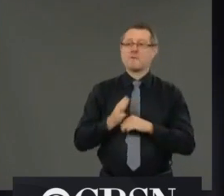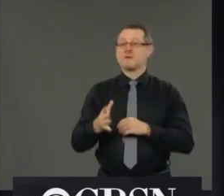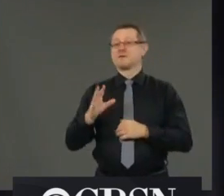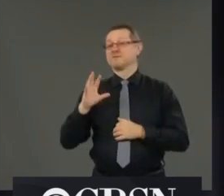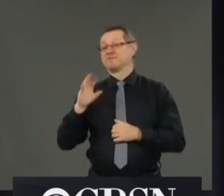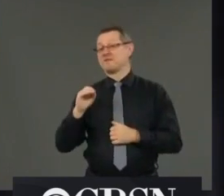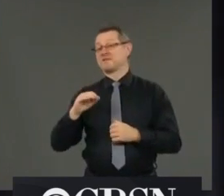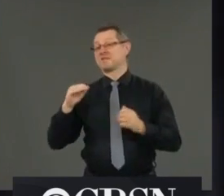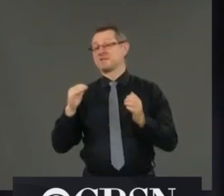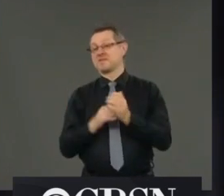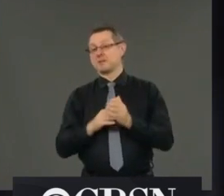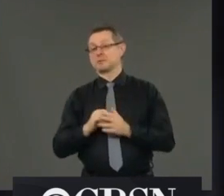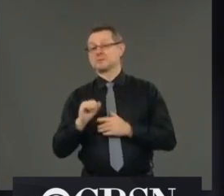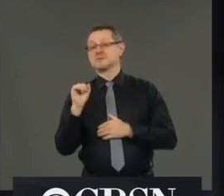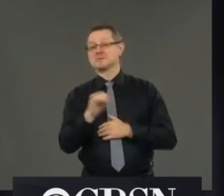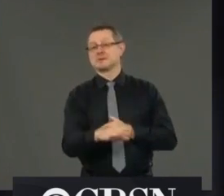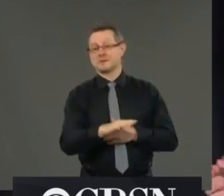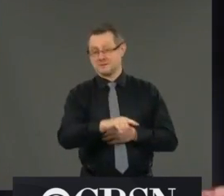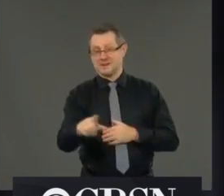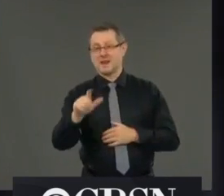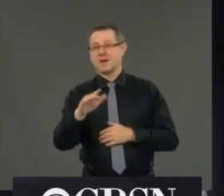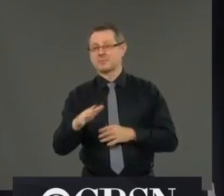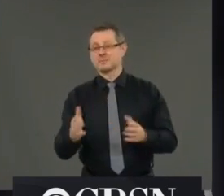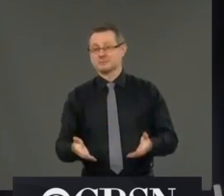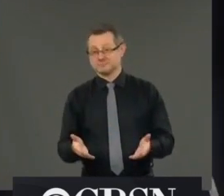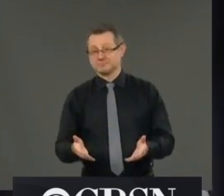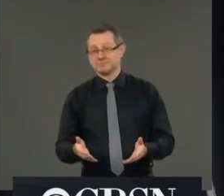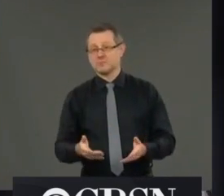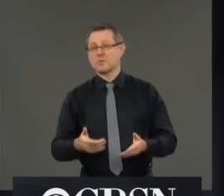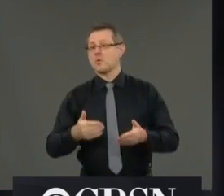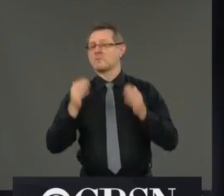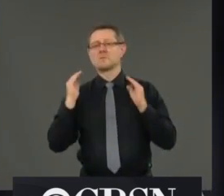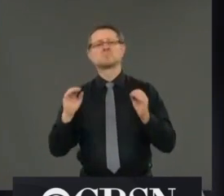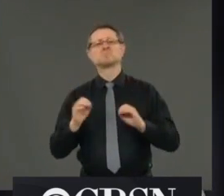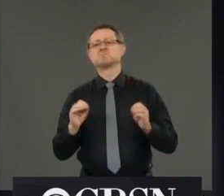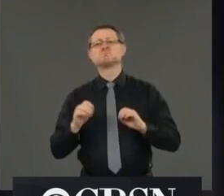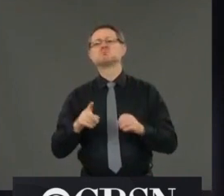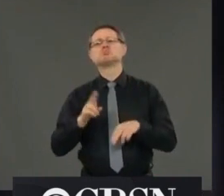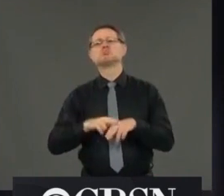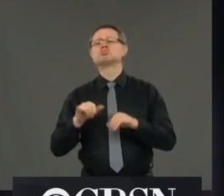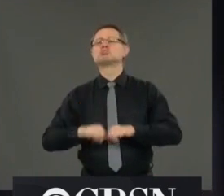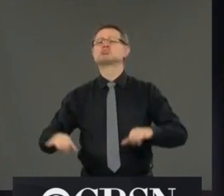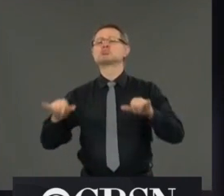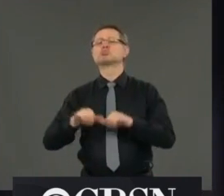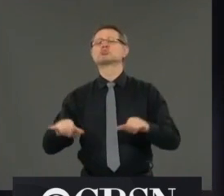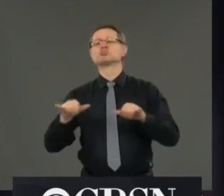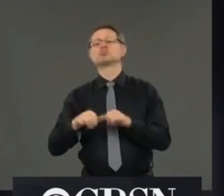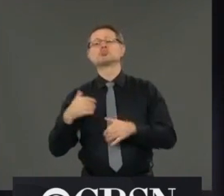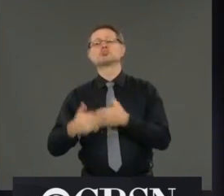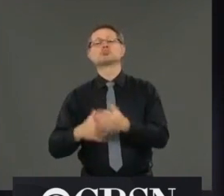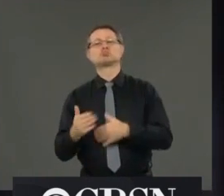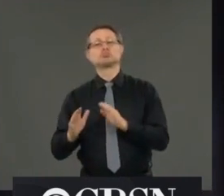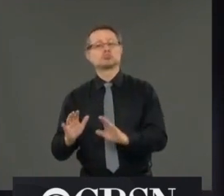And of those over 50,000, the average delay was about 2.6 days. The median is about 2 days. So yes,